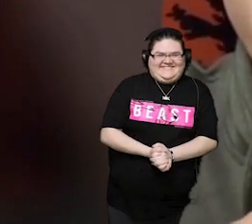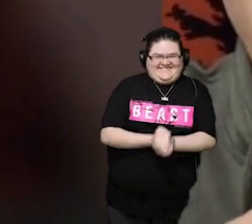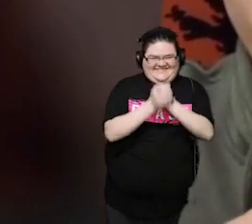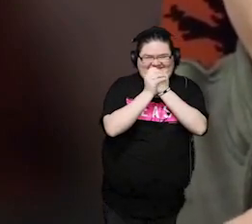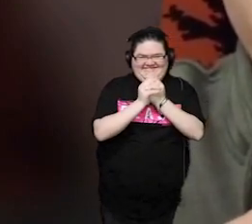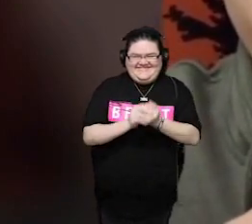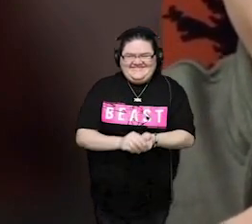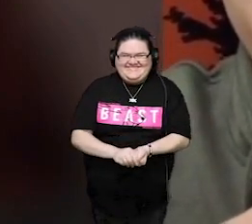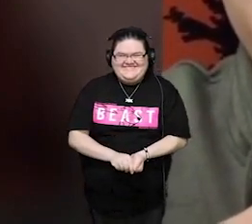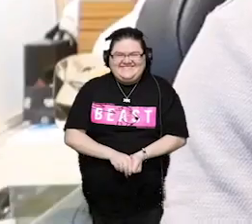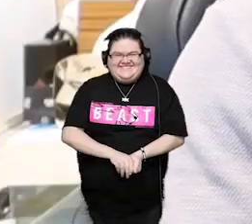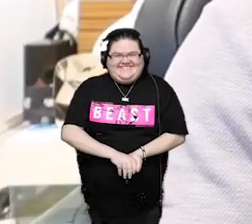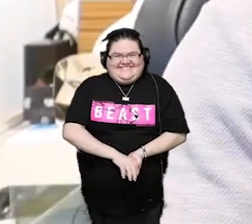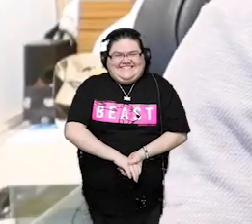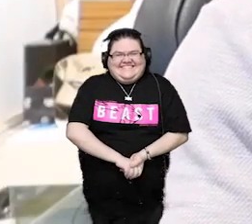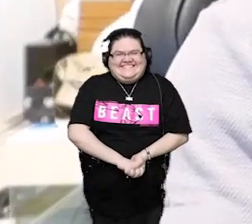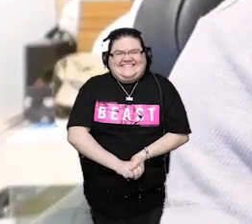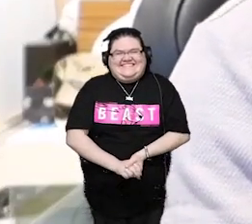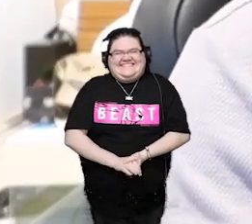Yeah. I don't know, I'm from Mexico.